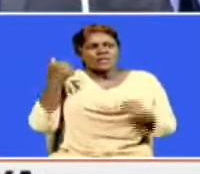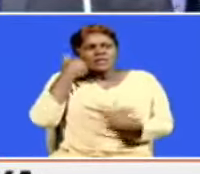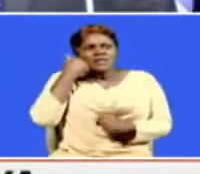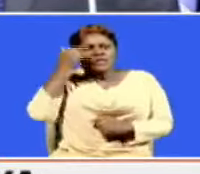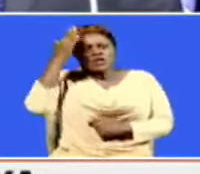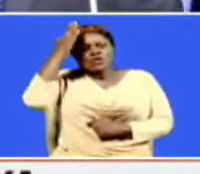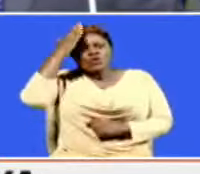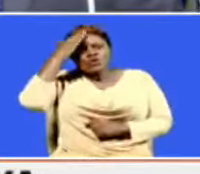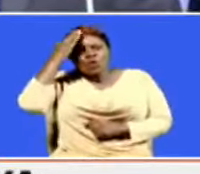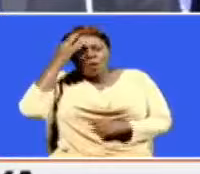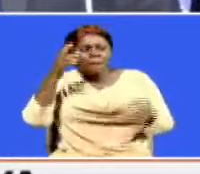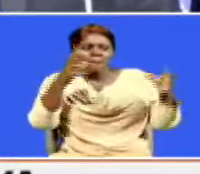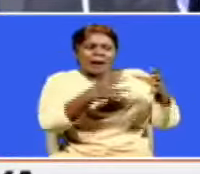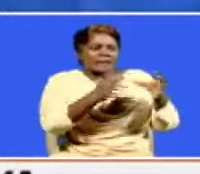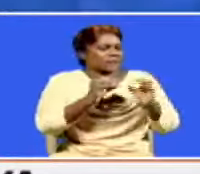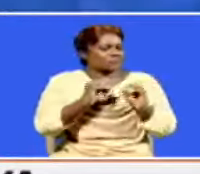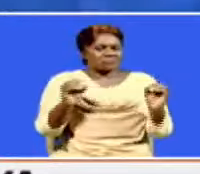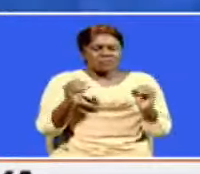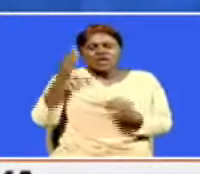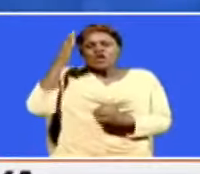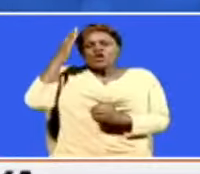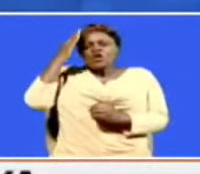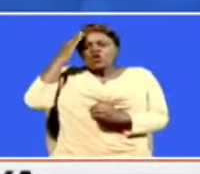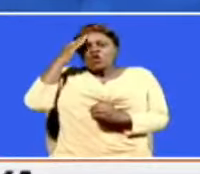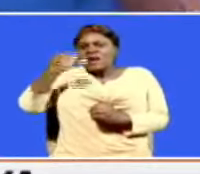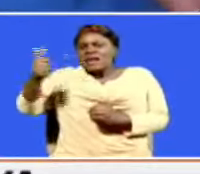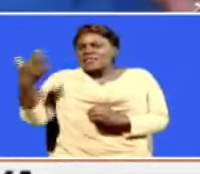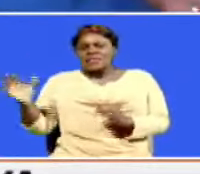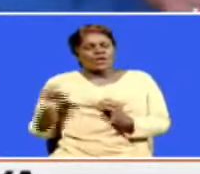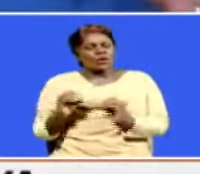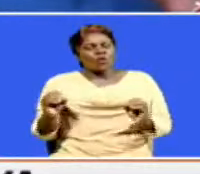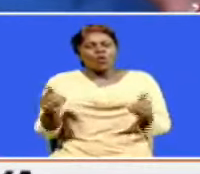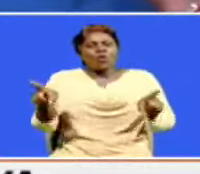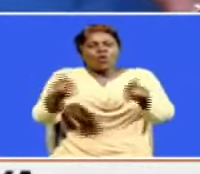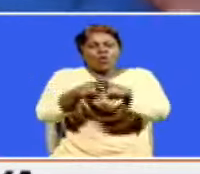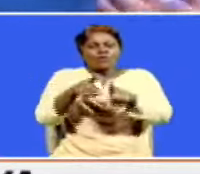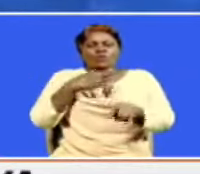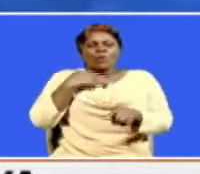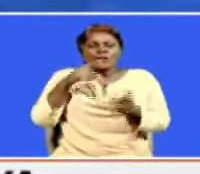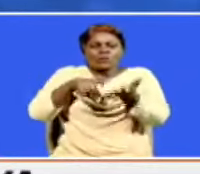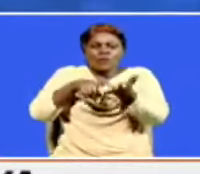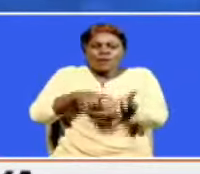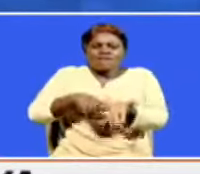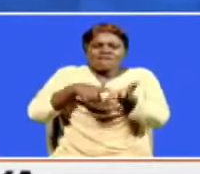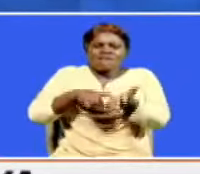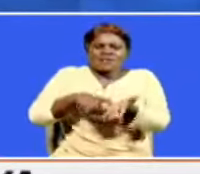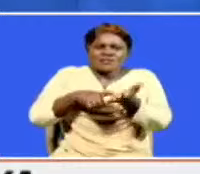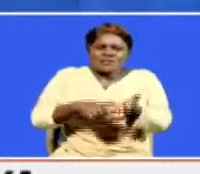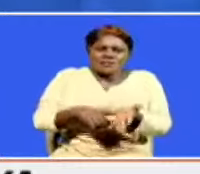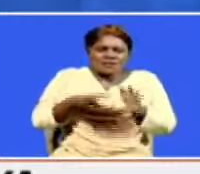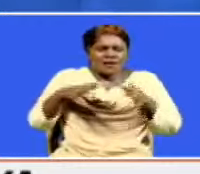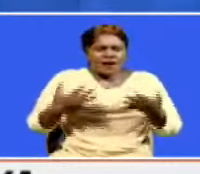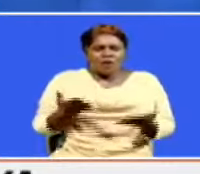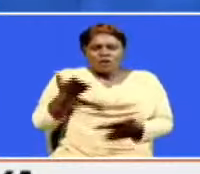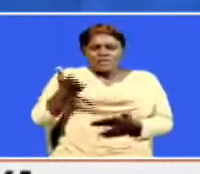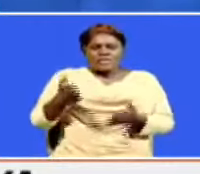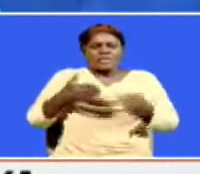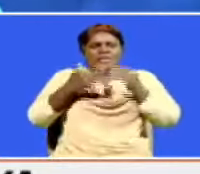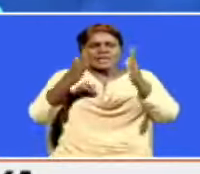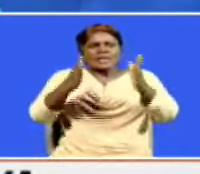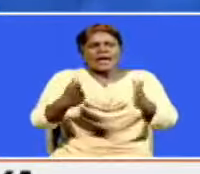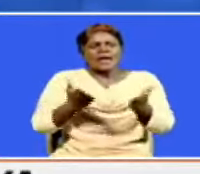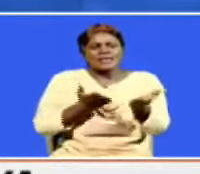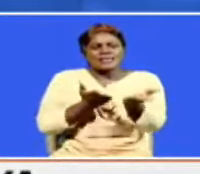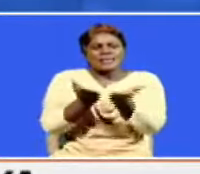know parties, does not know anything else. And we also want to emphasize, this is a leader who